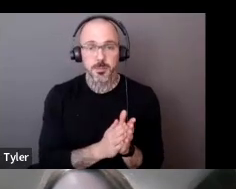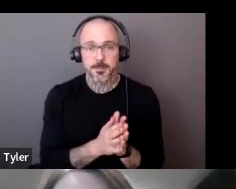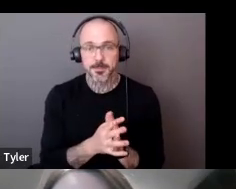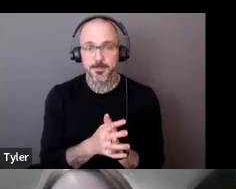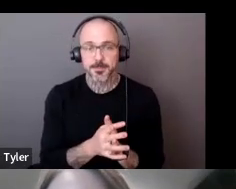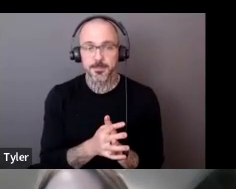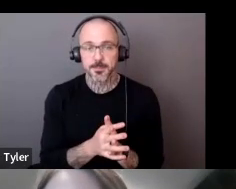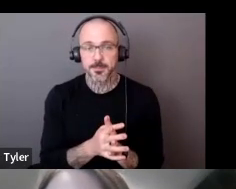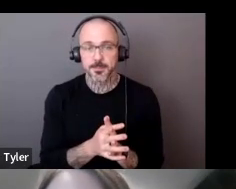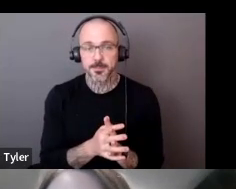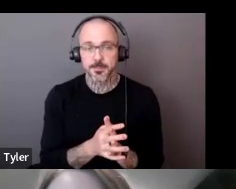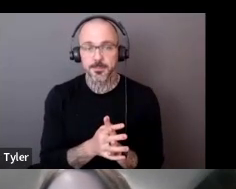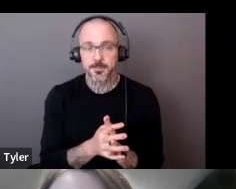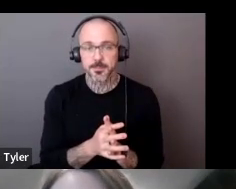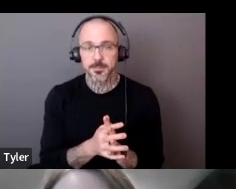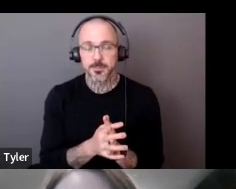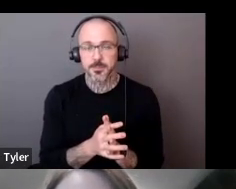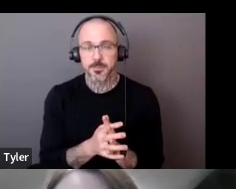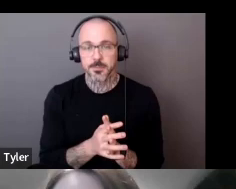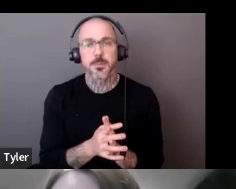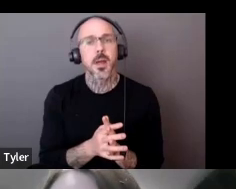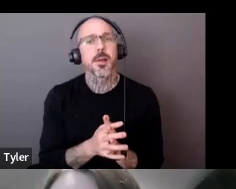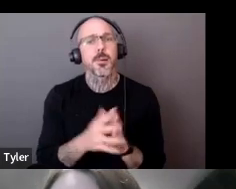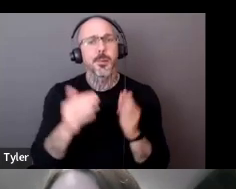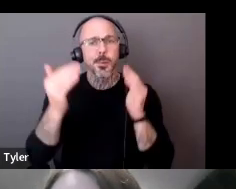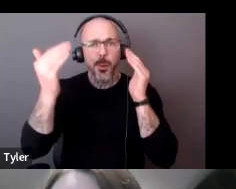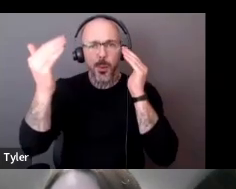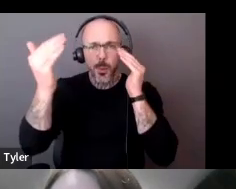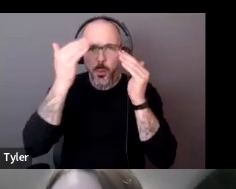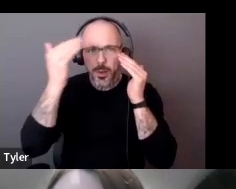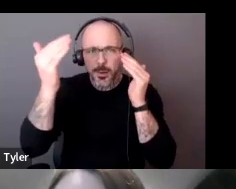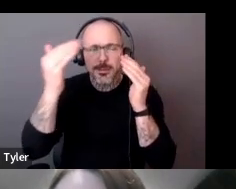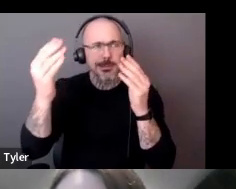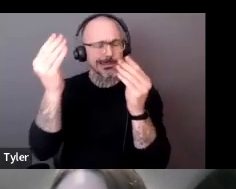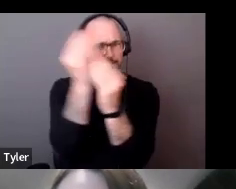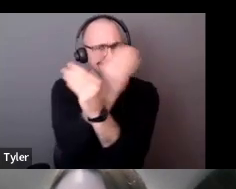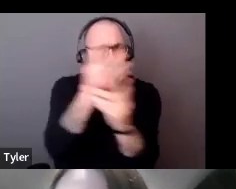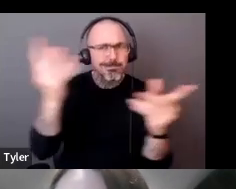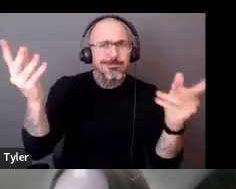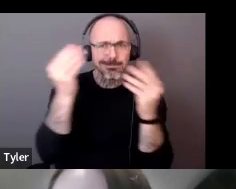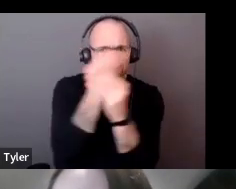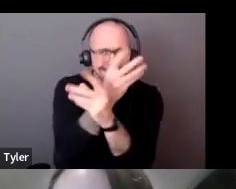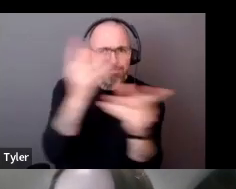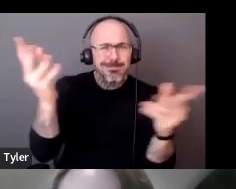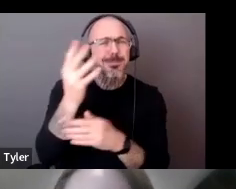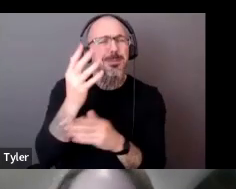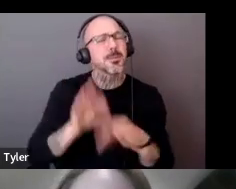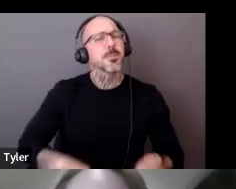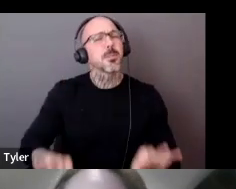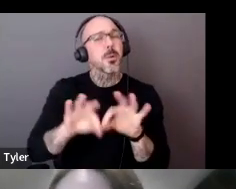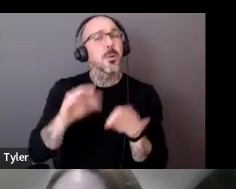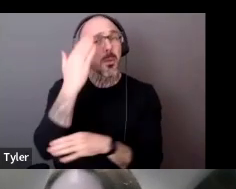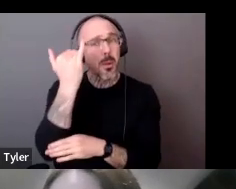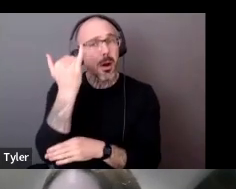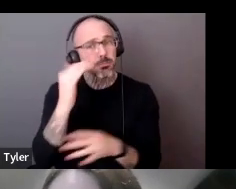like why it's important to raise awareness about these challenges. I think yeah. I think You in did, you terms. did, yeah. Okay, so in terms of